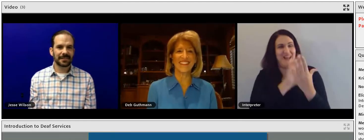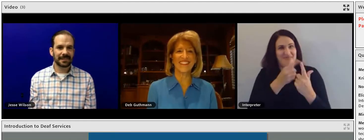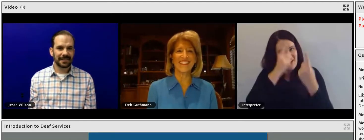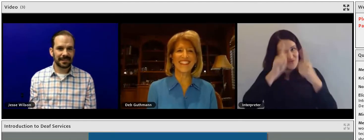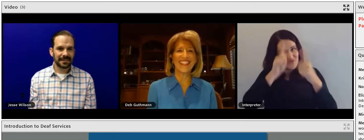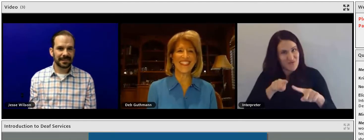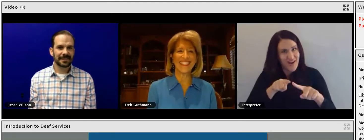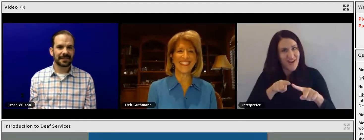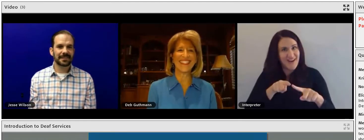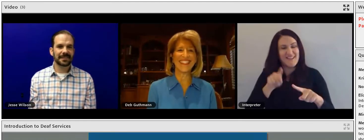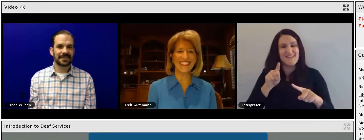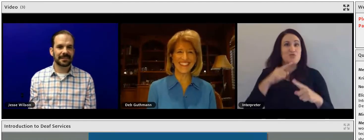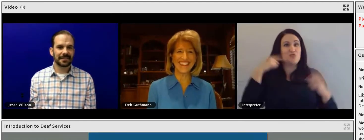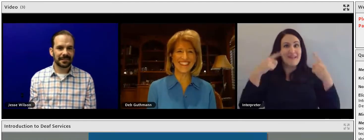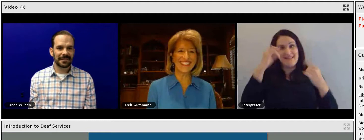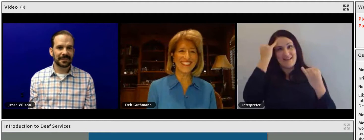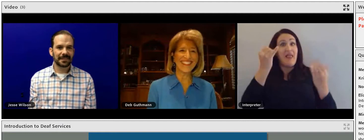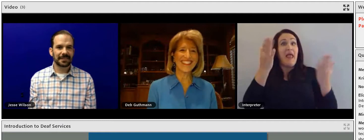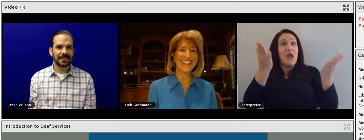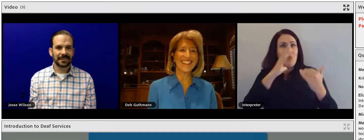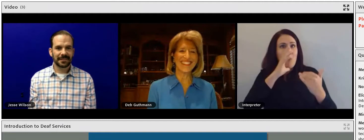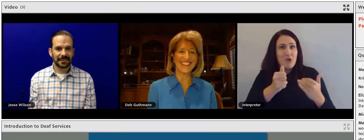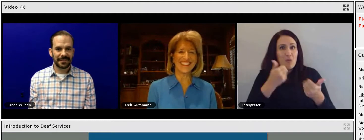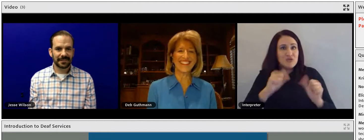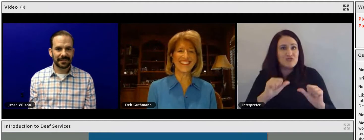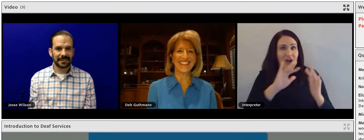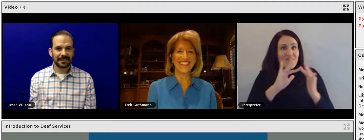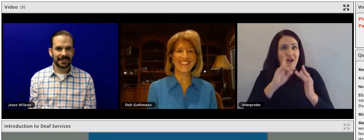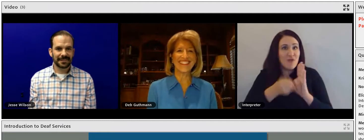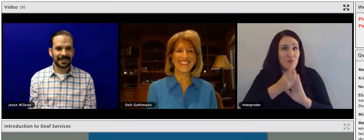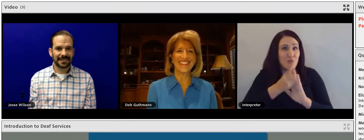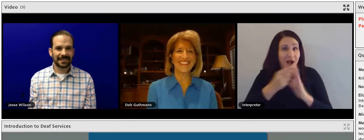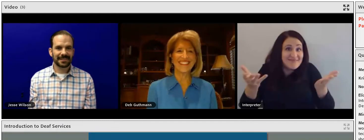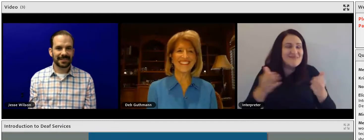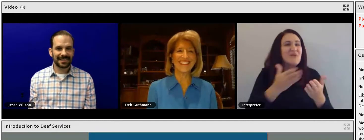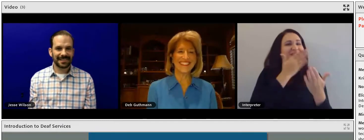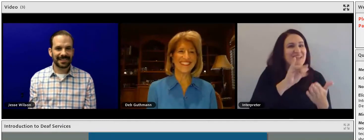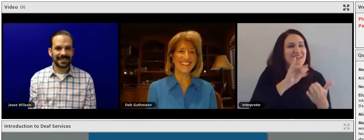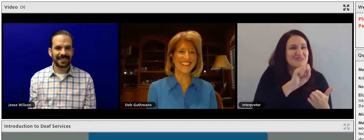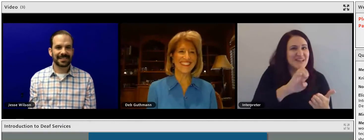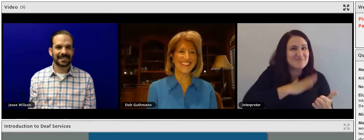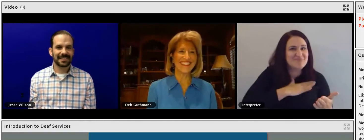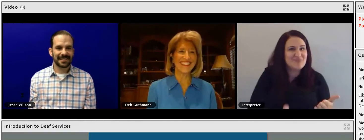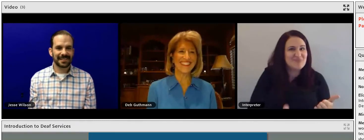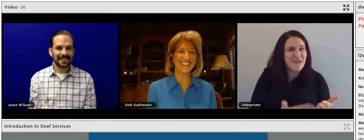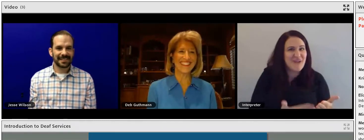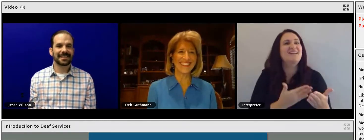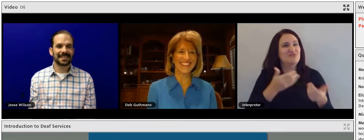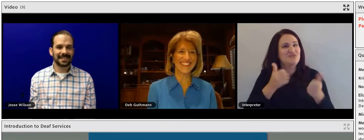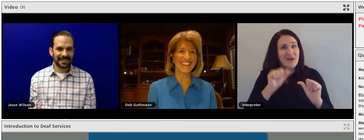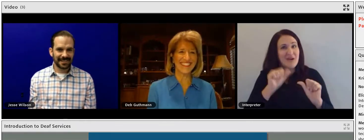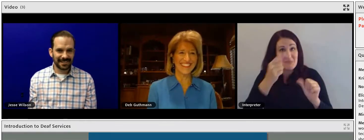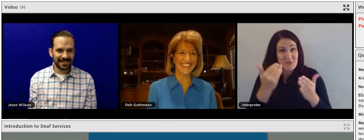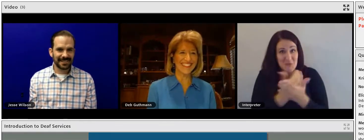crazy venture where we said, hey, let's try this online for a while. So thank you, Jesse, for being willing to try something